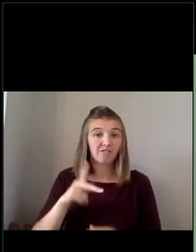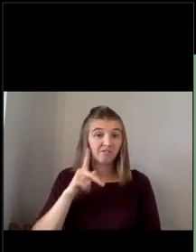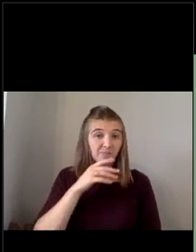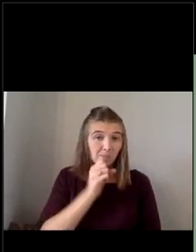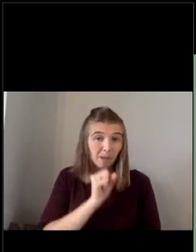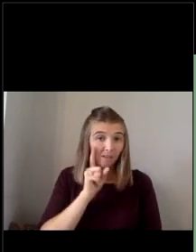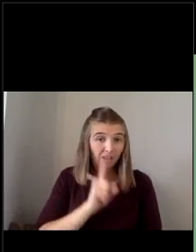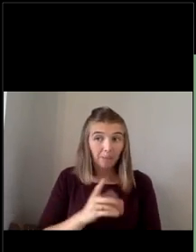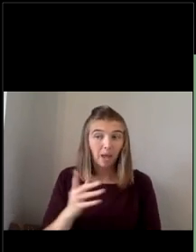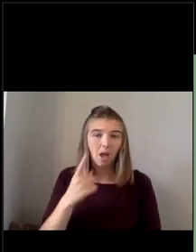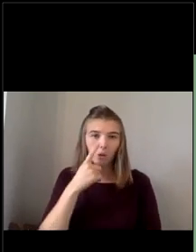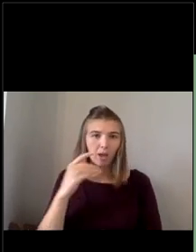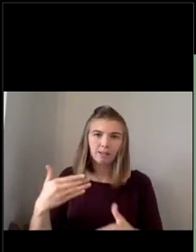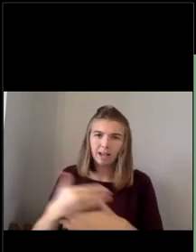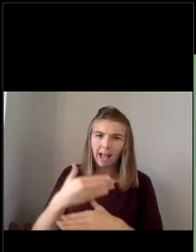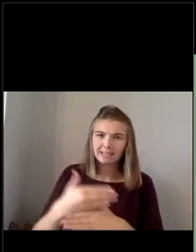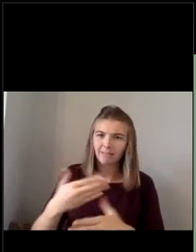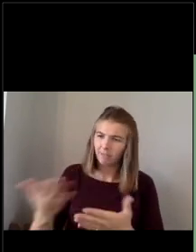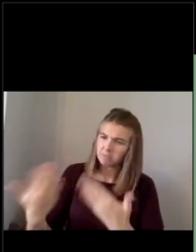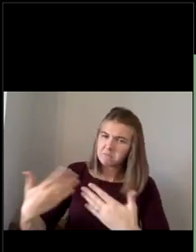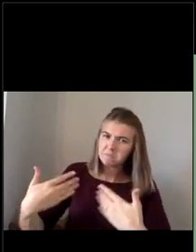and support them as well.